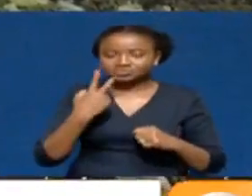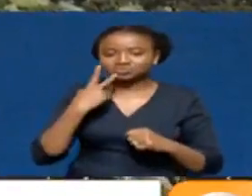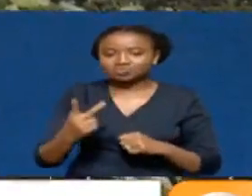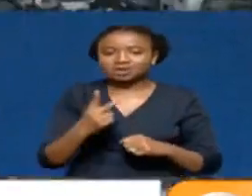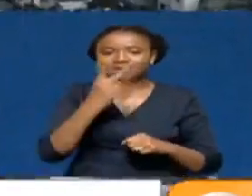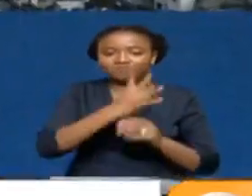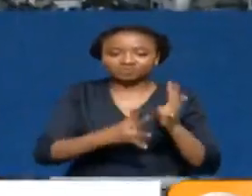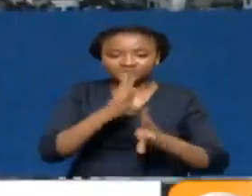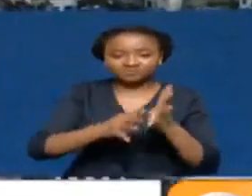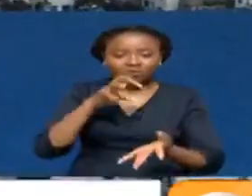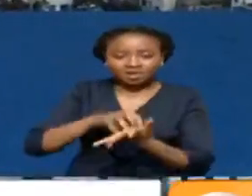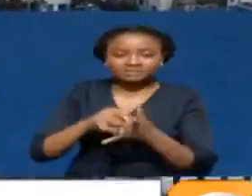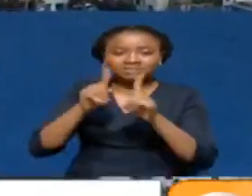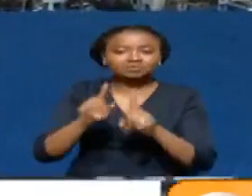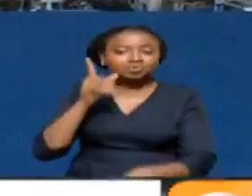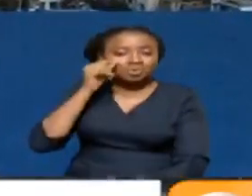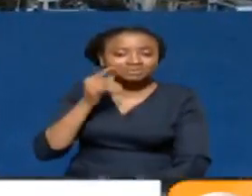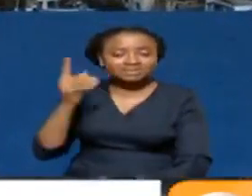94,244 cases and Mombasa